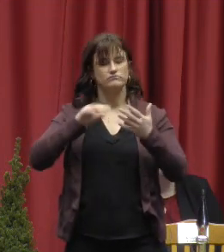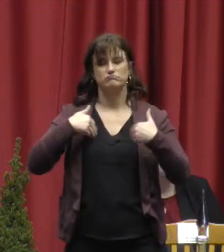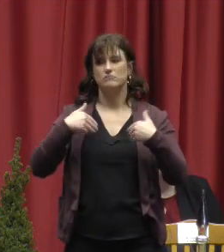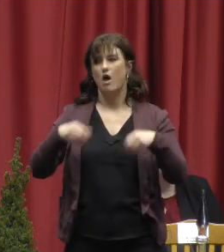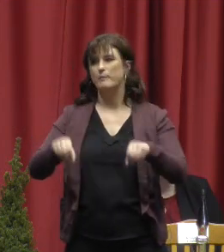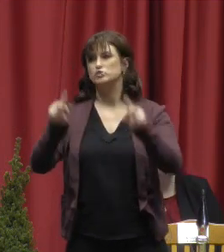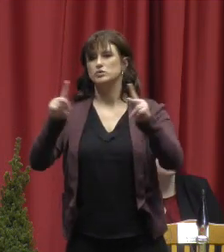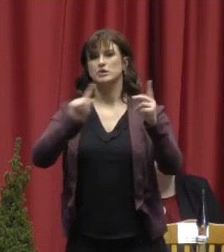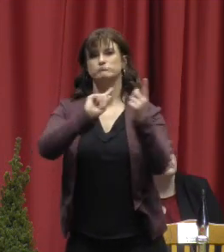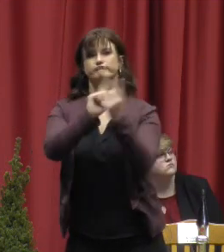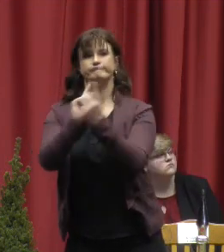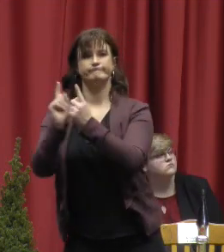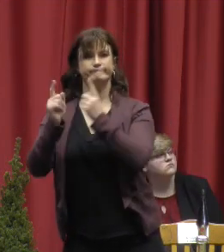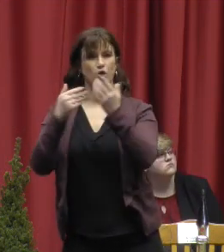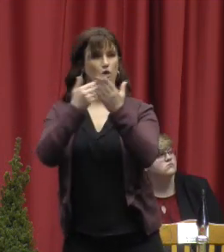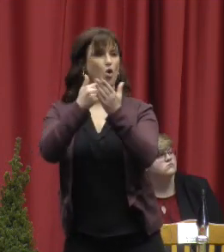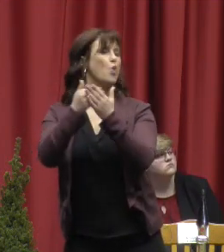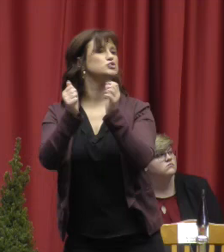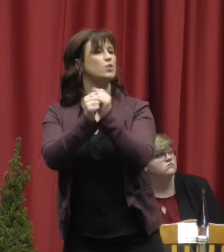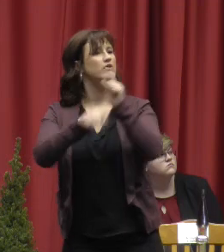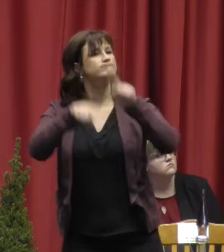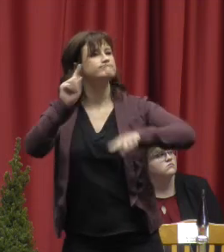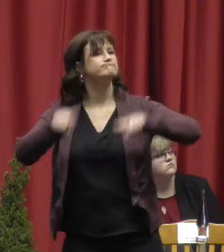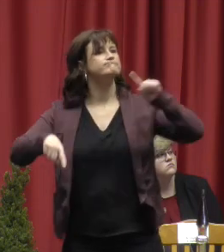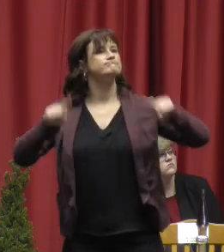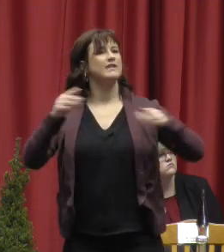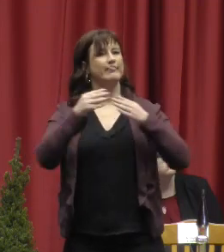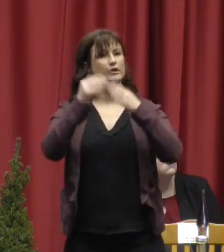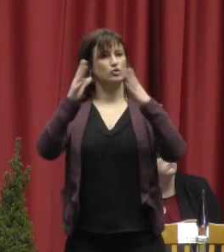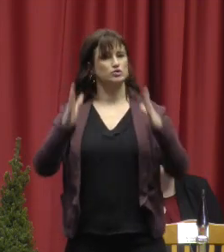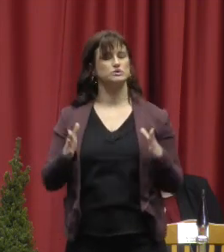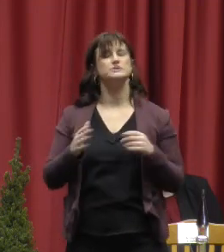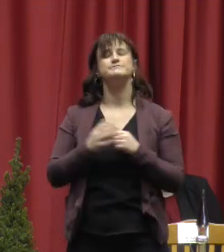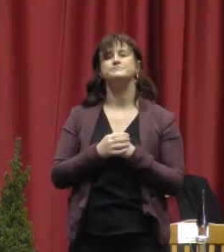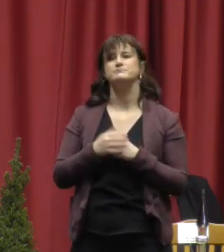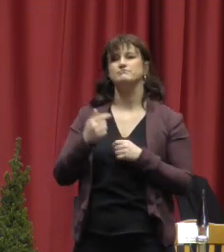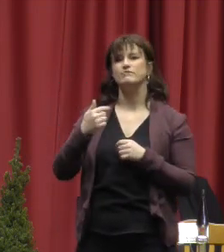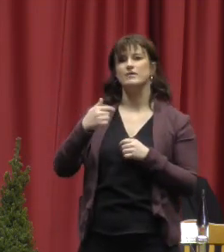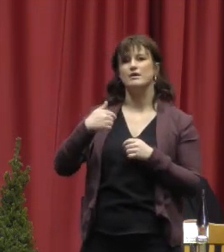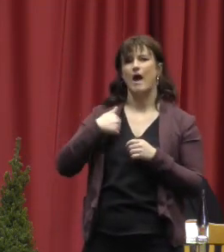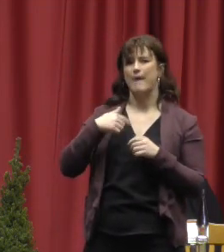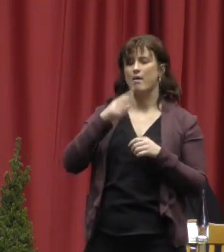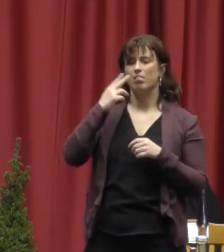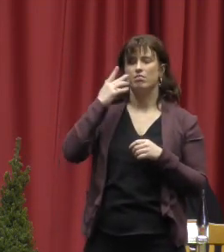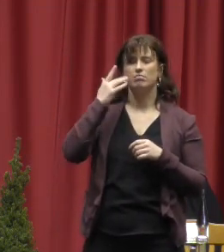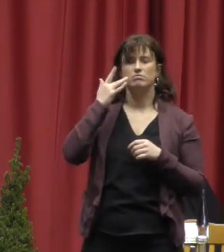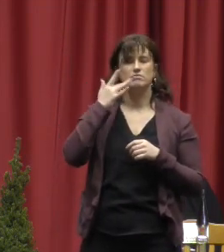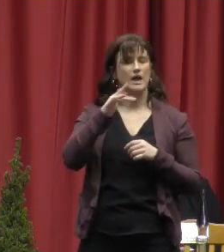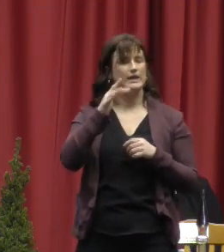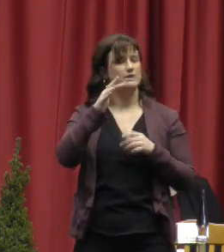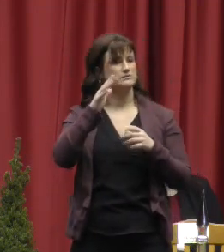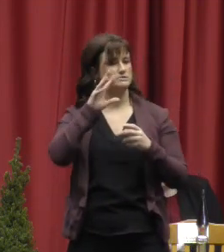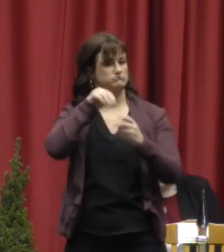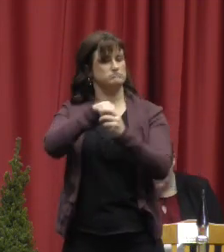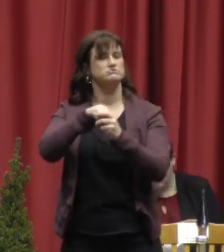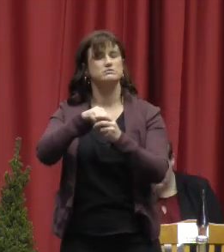as through Young Professionals of Albuquerque, where I sit as vice president. I'm lucky to be on the Anderson Alumni Board, where I get the opportunity to work with students as a